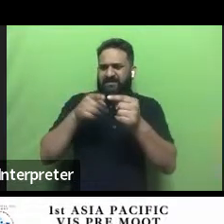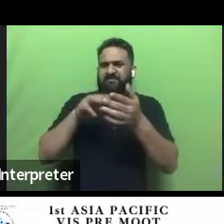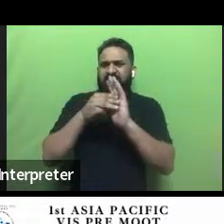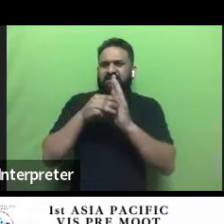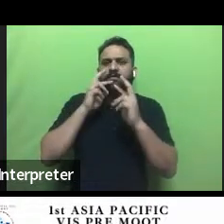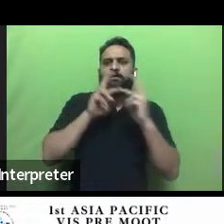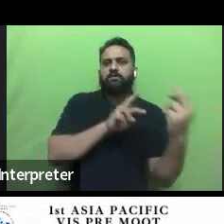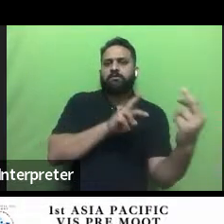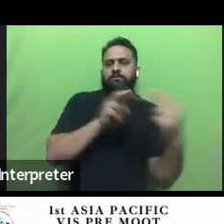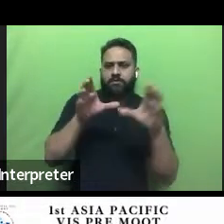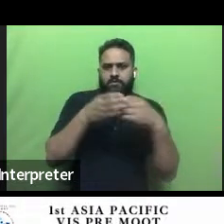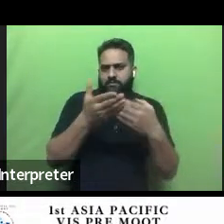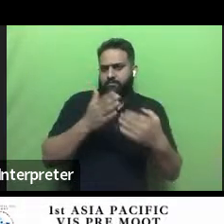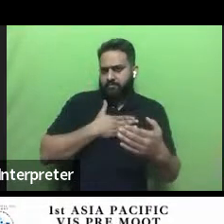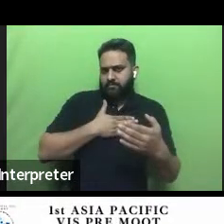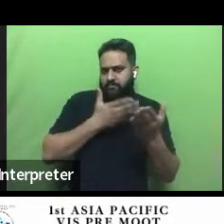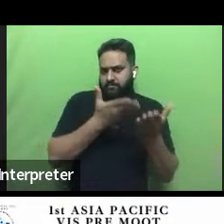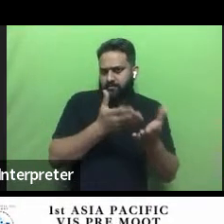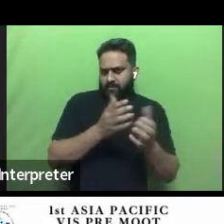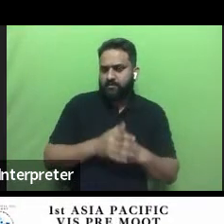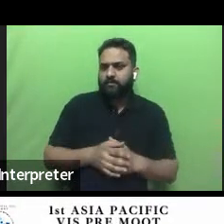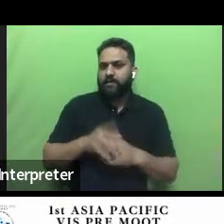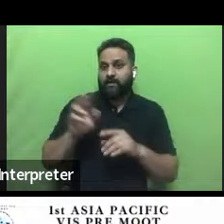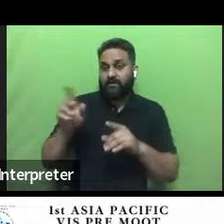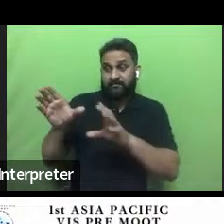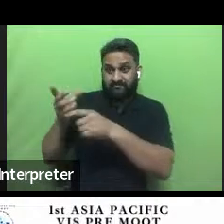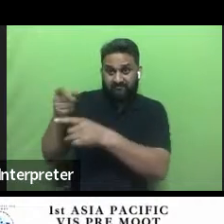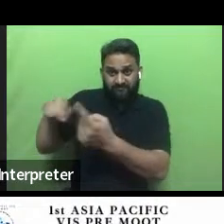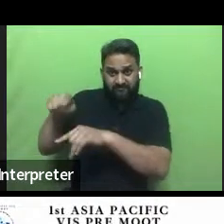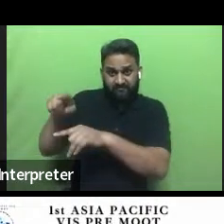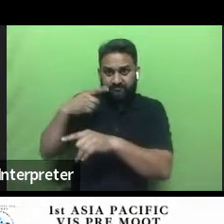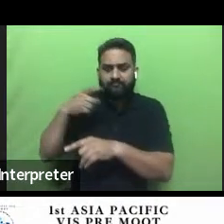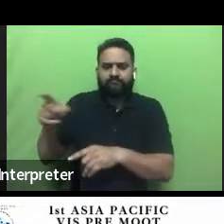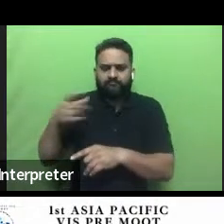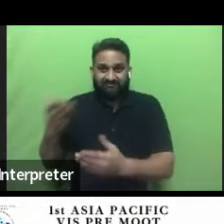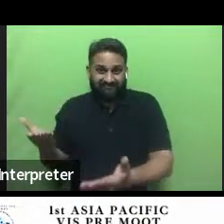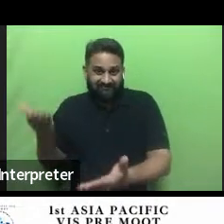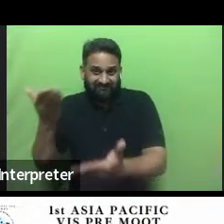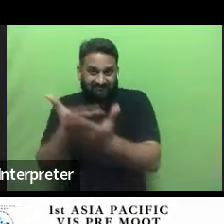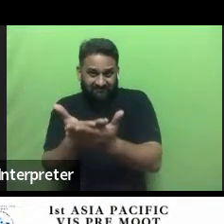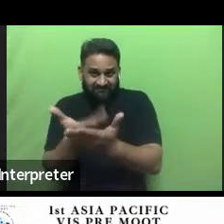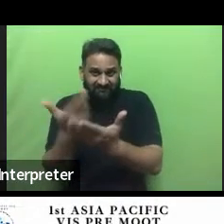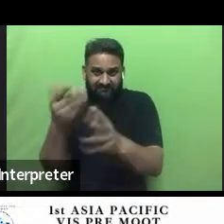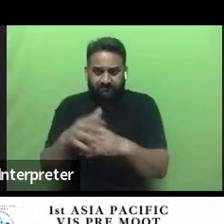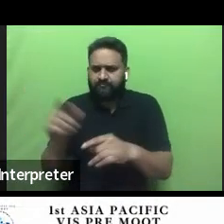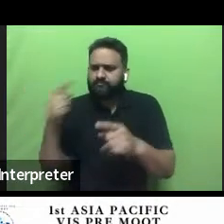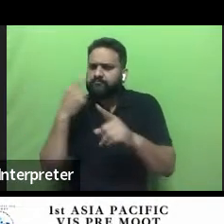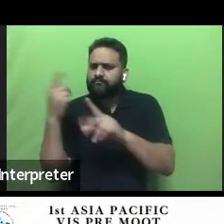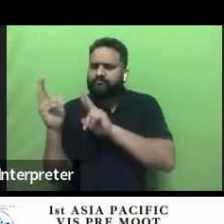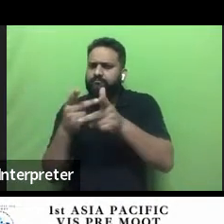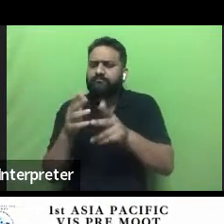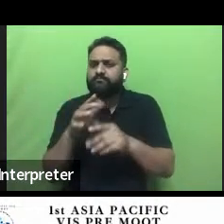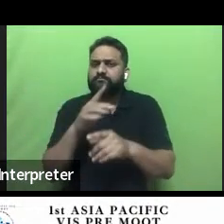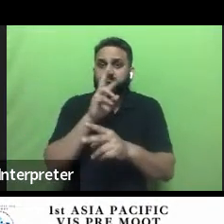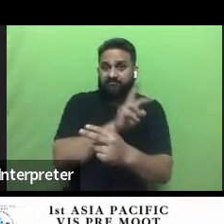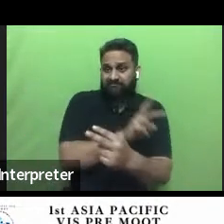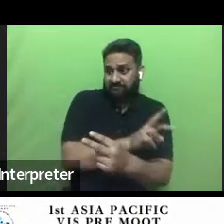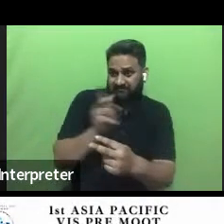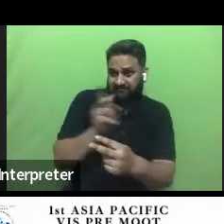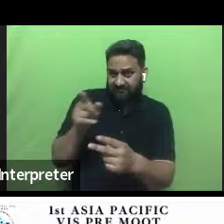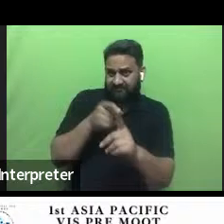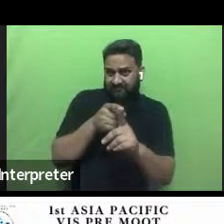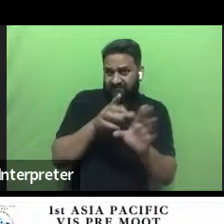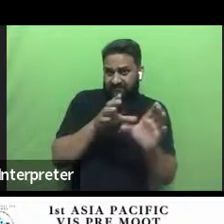respondent. The opposing counsel in her submissions has stated that the respondent is attempting to evade